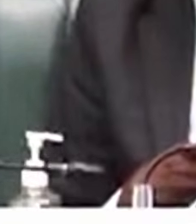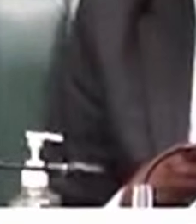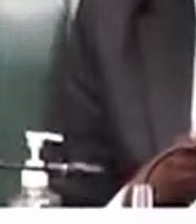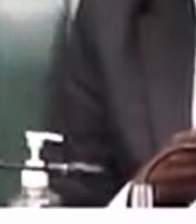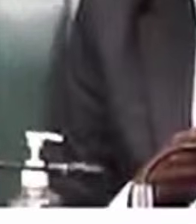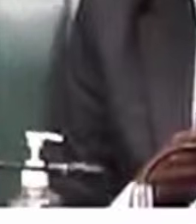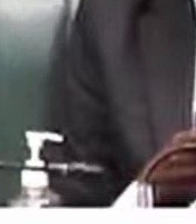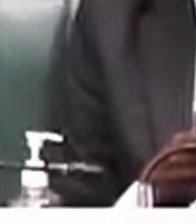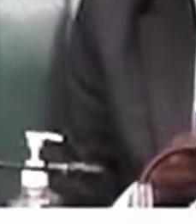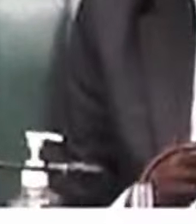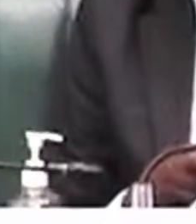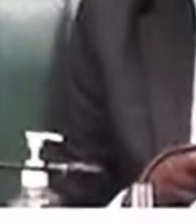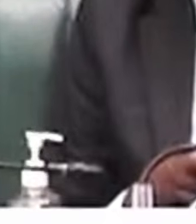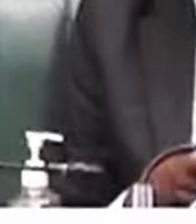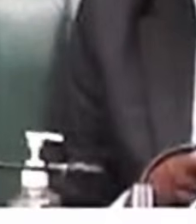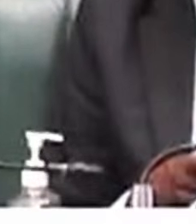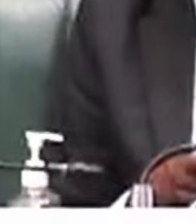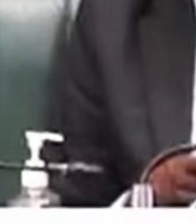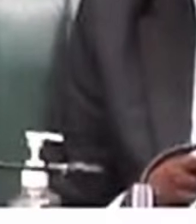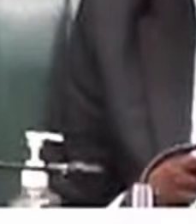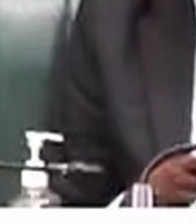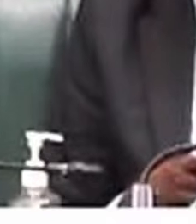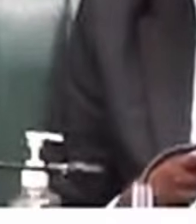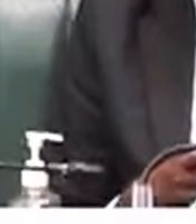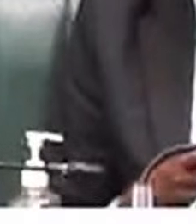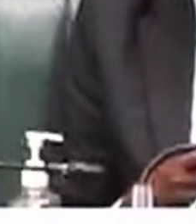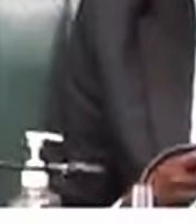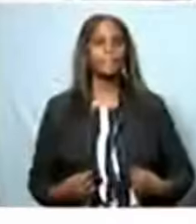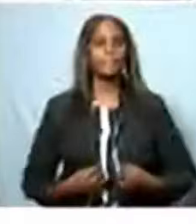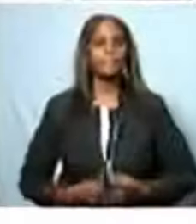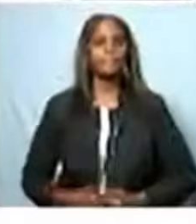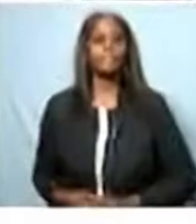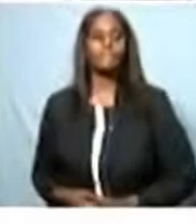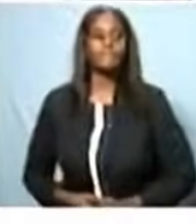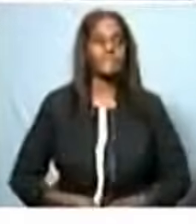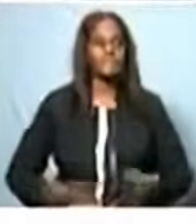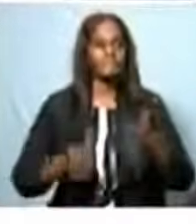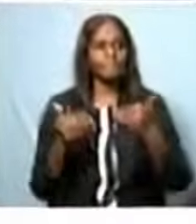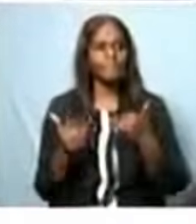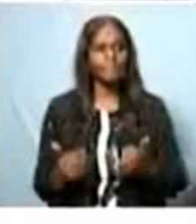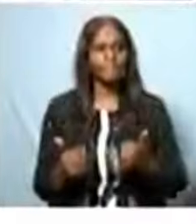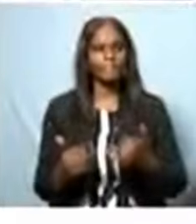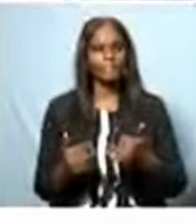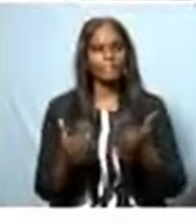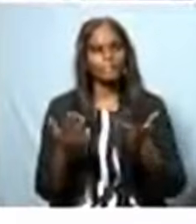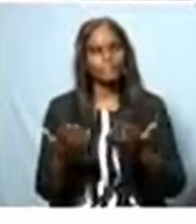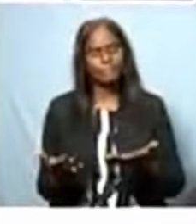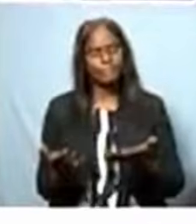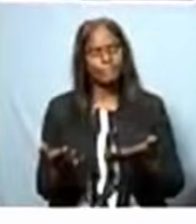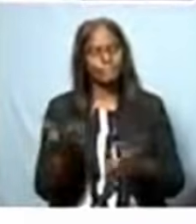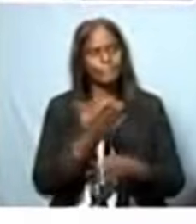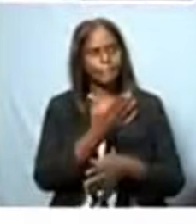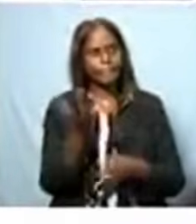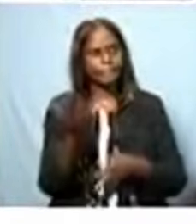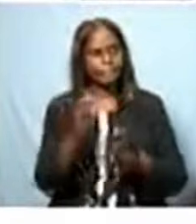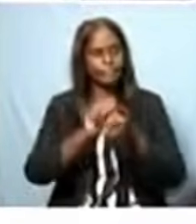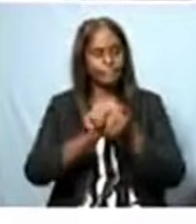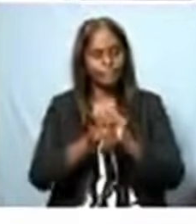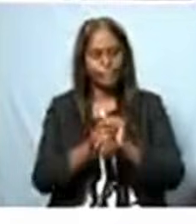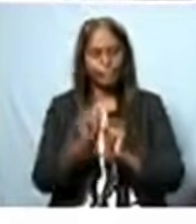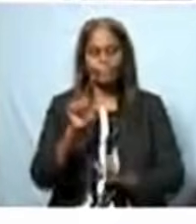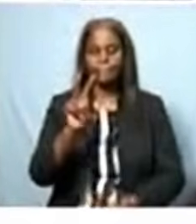49, as elements of discrimination. Therefore, put on the weight of Article